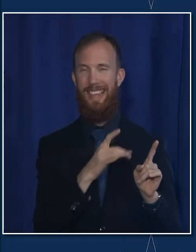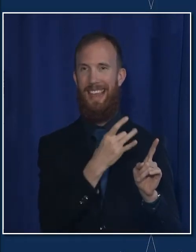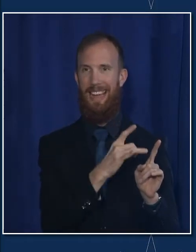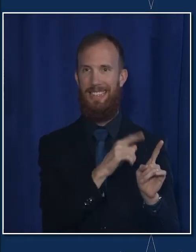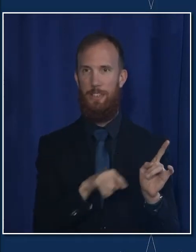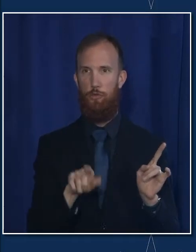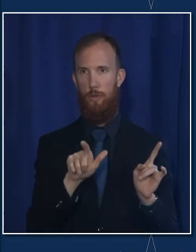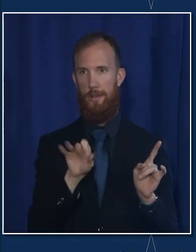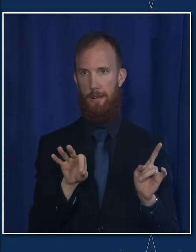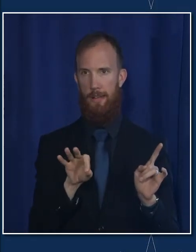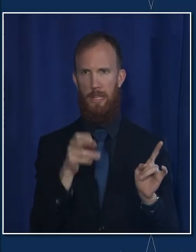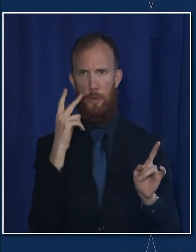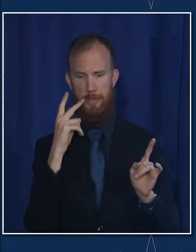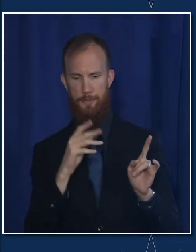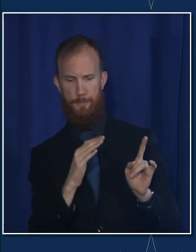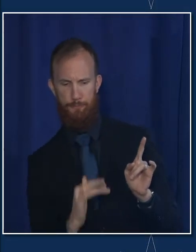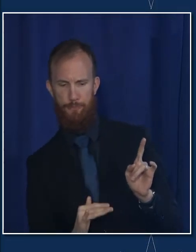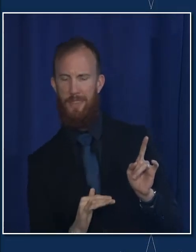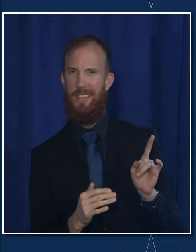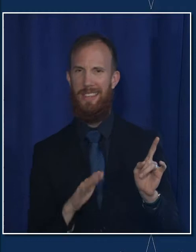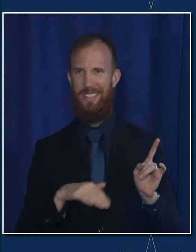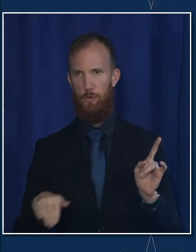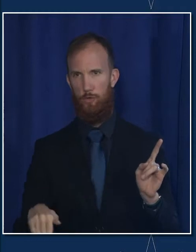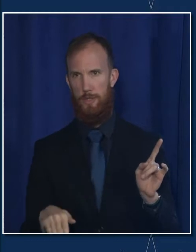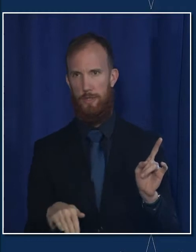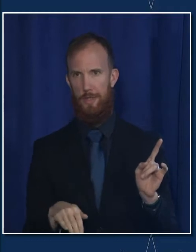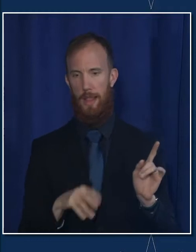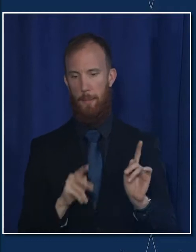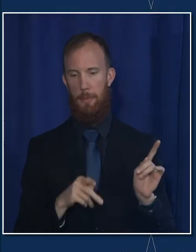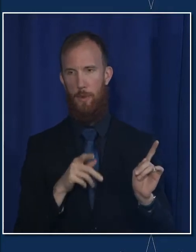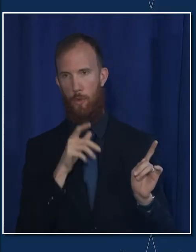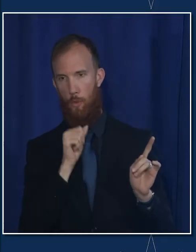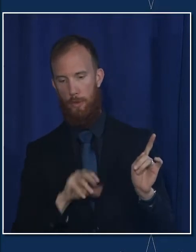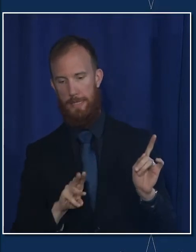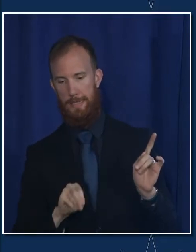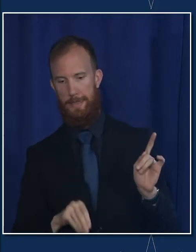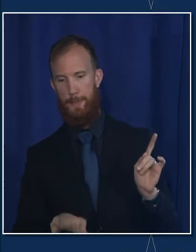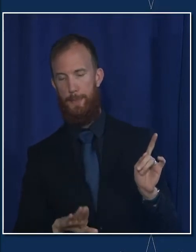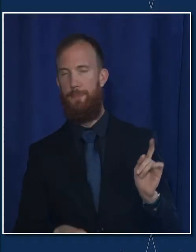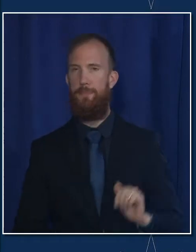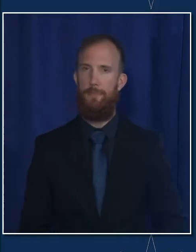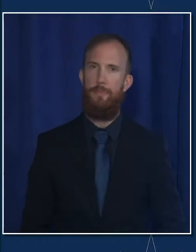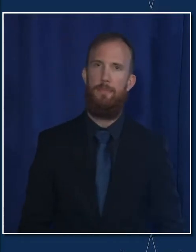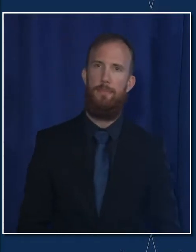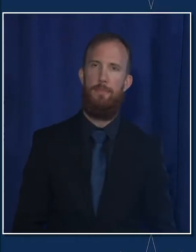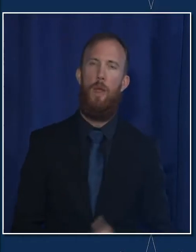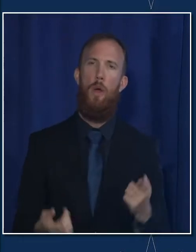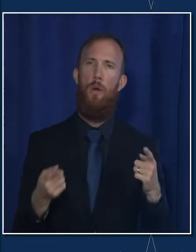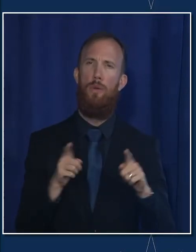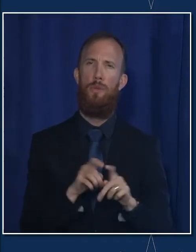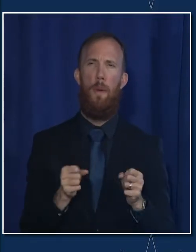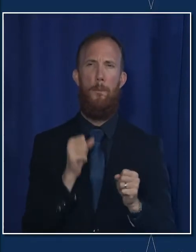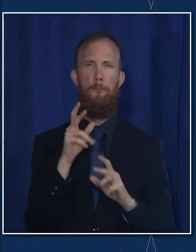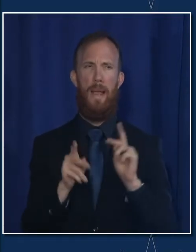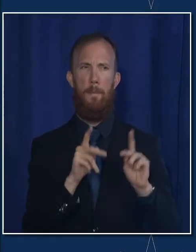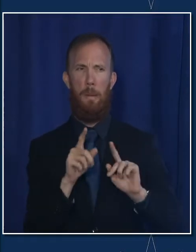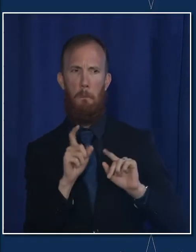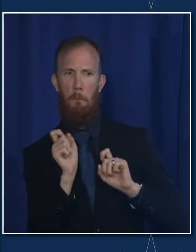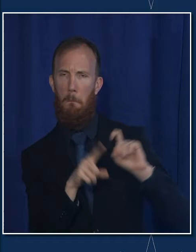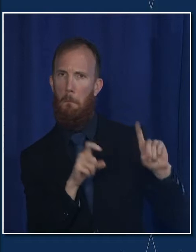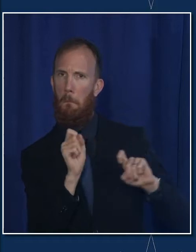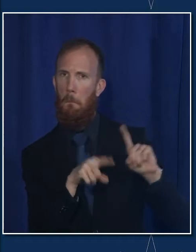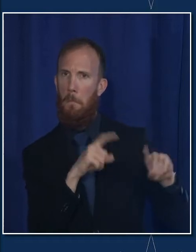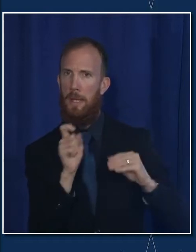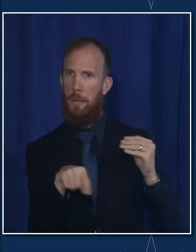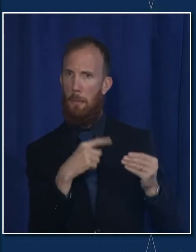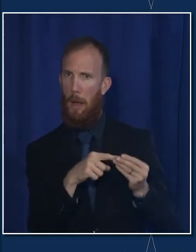And then you can see quite a bit below that are our children and those over 60. We've been getting a lot of questions, obviously, as